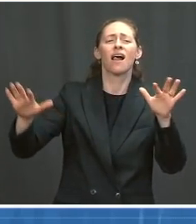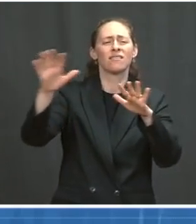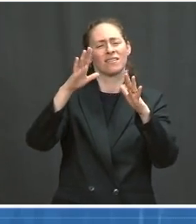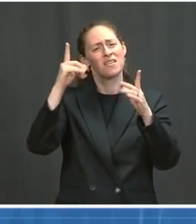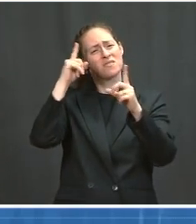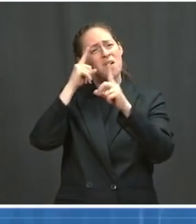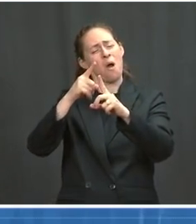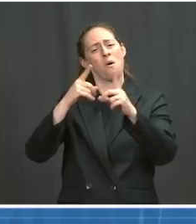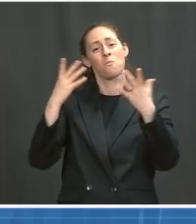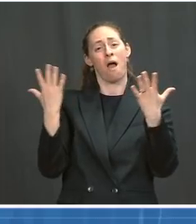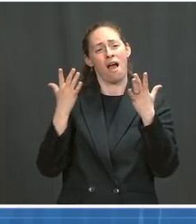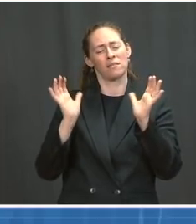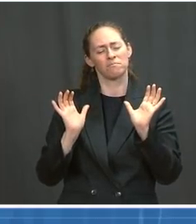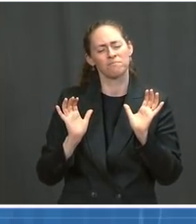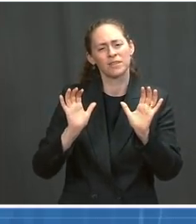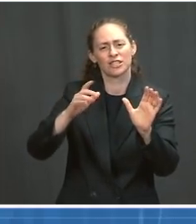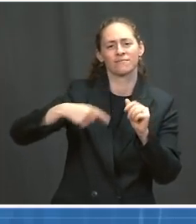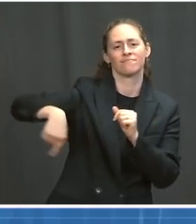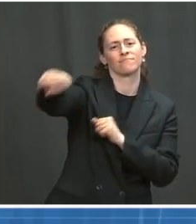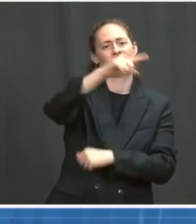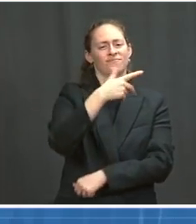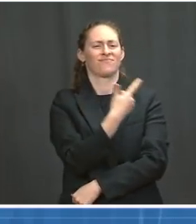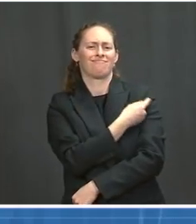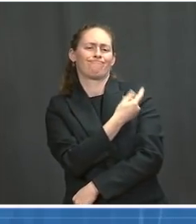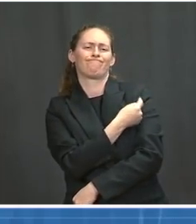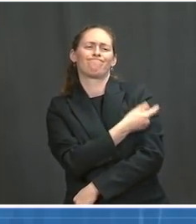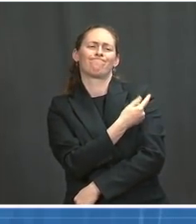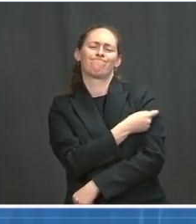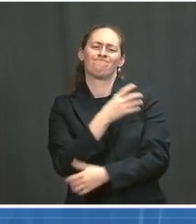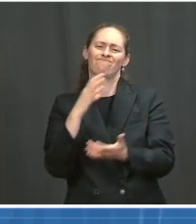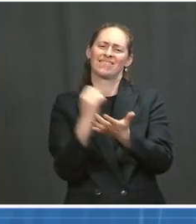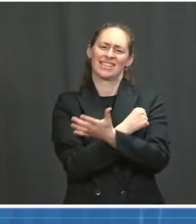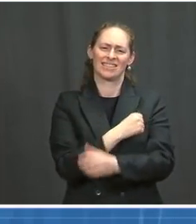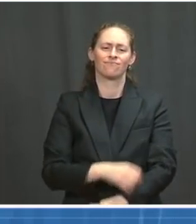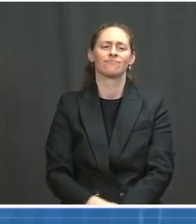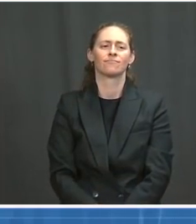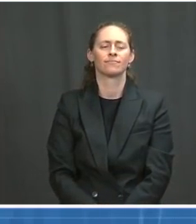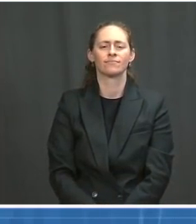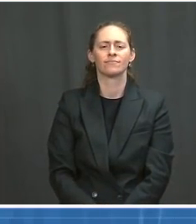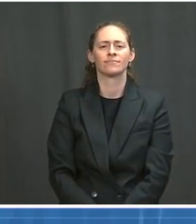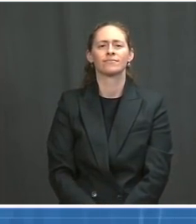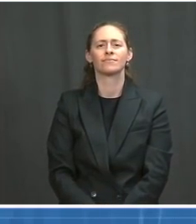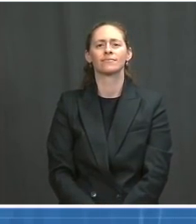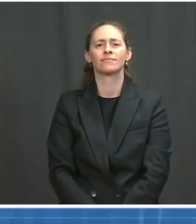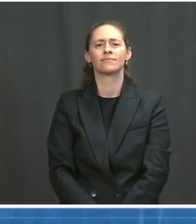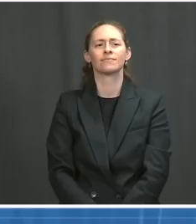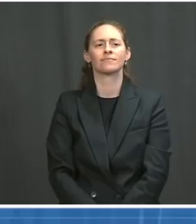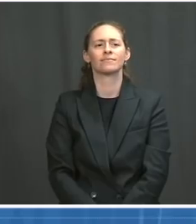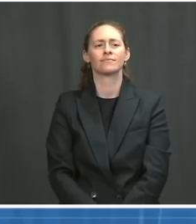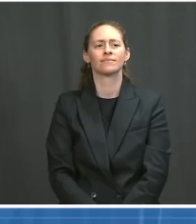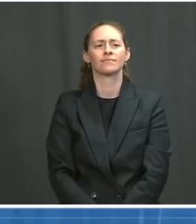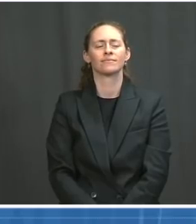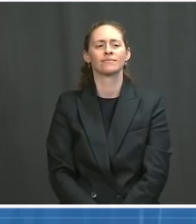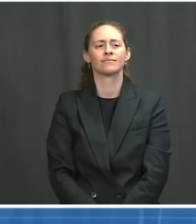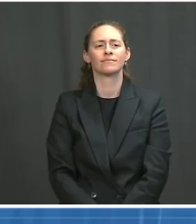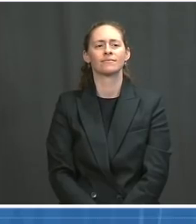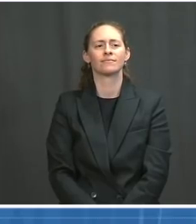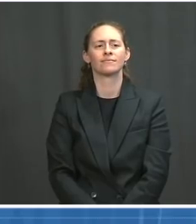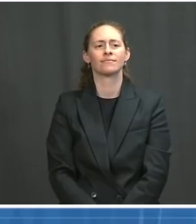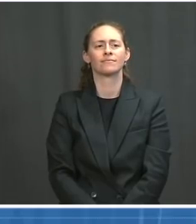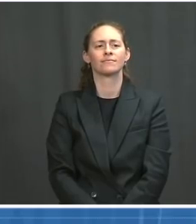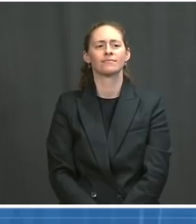Businesses across the country have stepped up and answered the President's call to offer paid time off for their employees to get